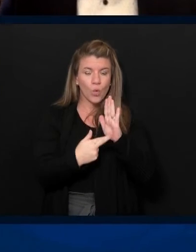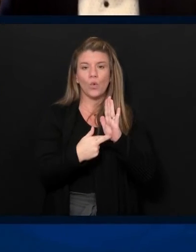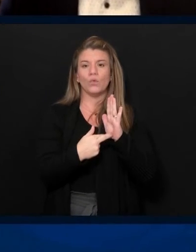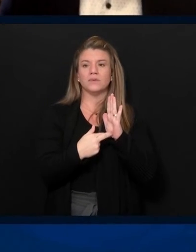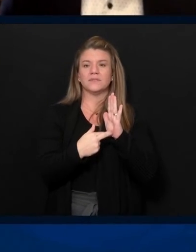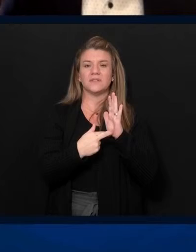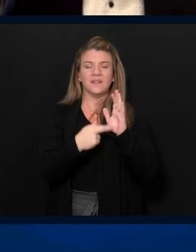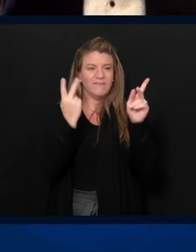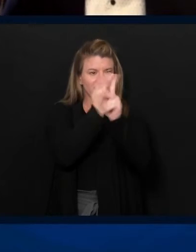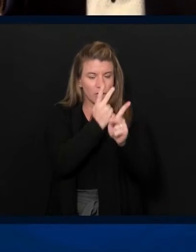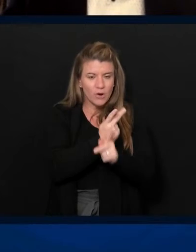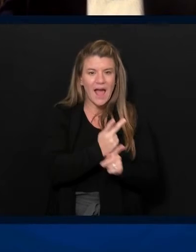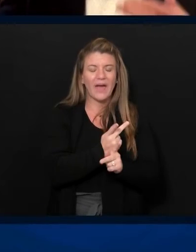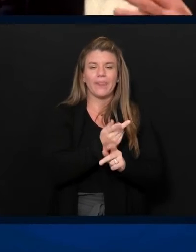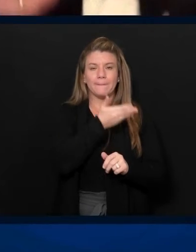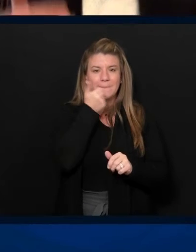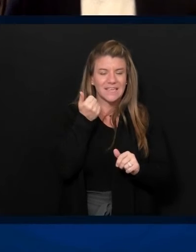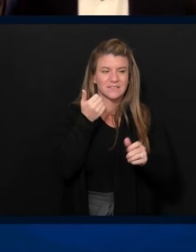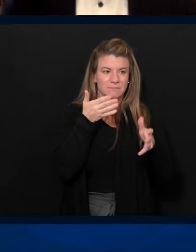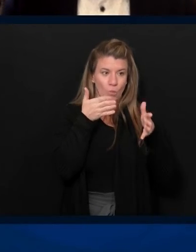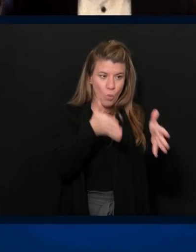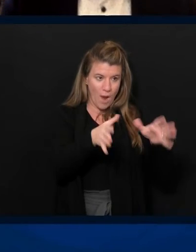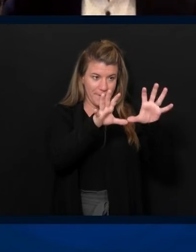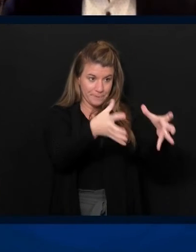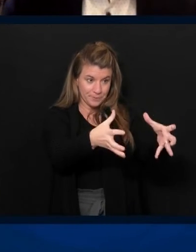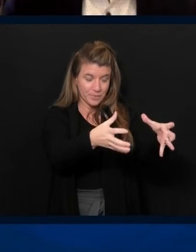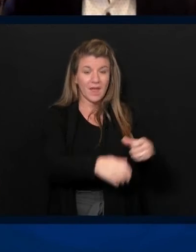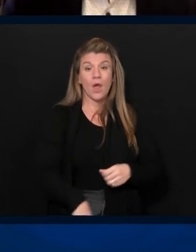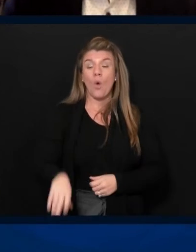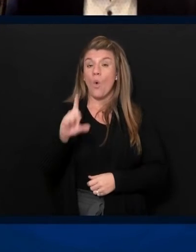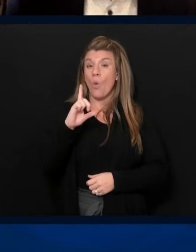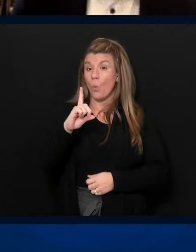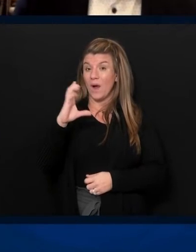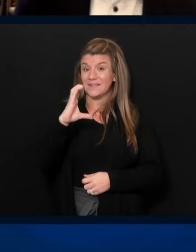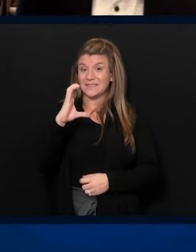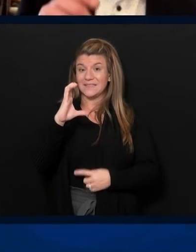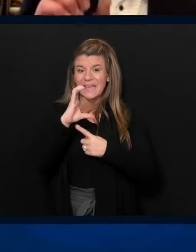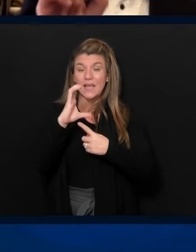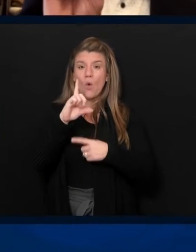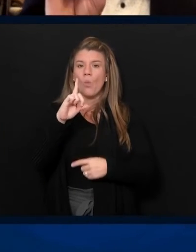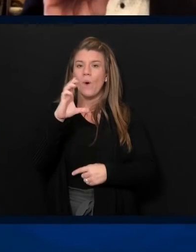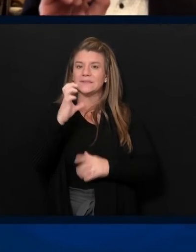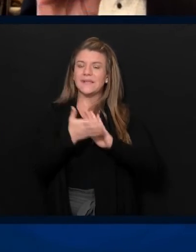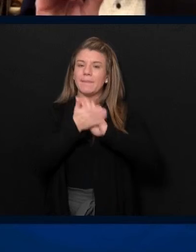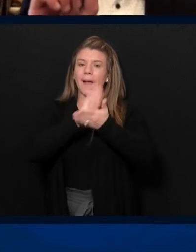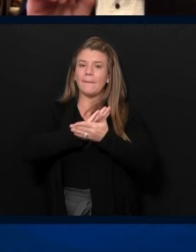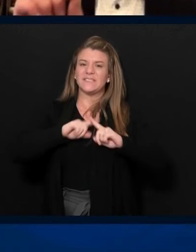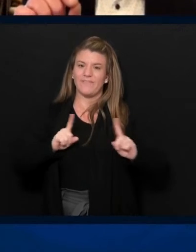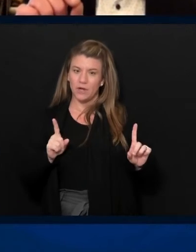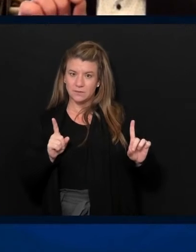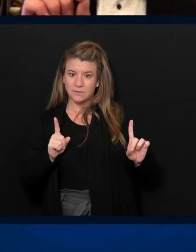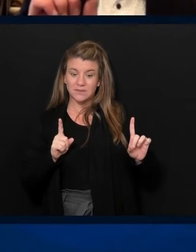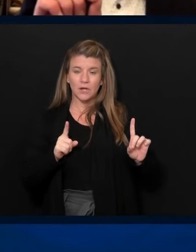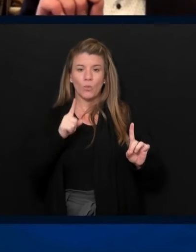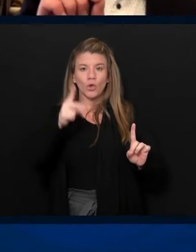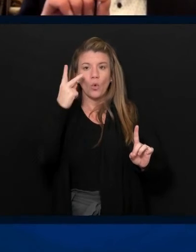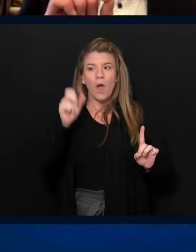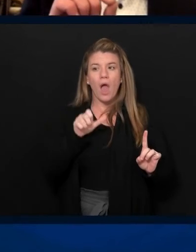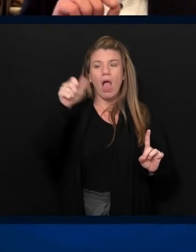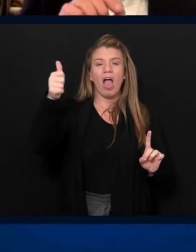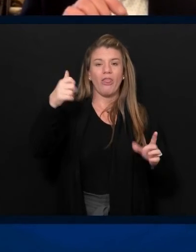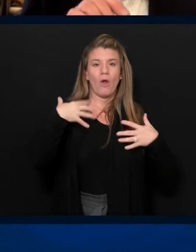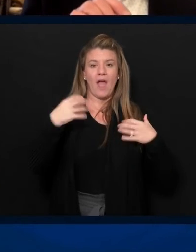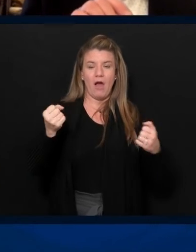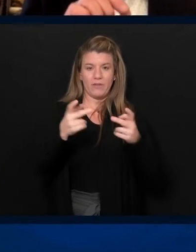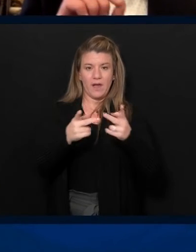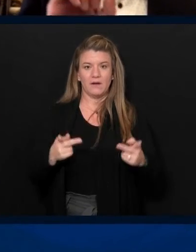overriding the umbrella organizations over these. Now, when we get to 1C, we are going to make a bit of a change. So as we look at other healthcare,